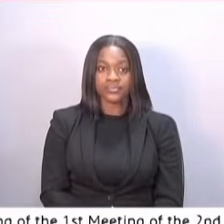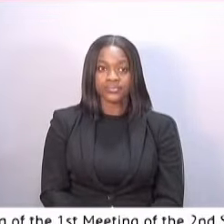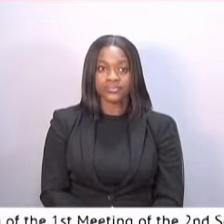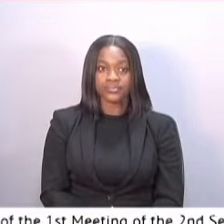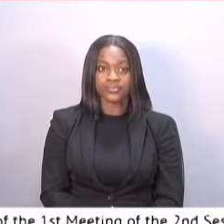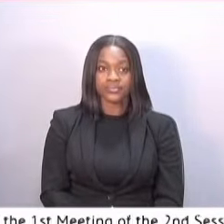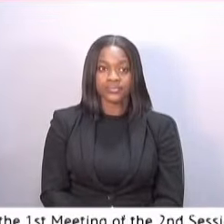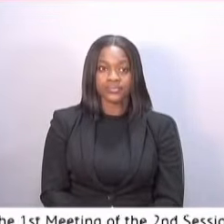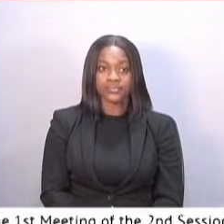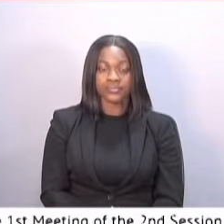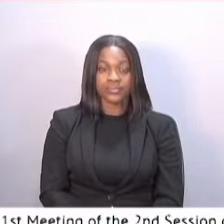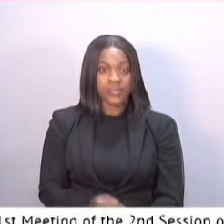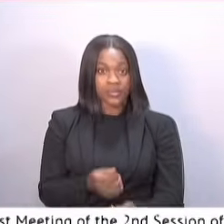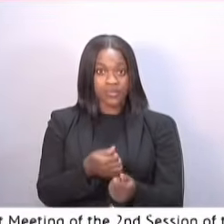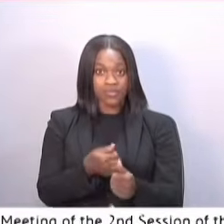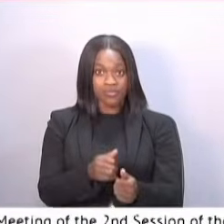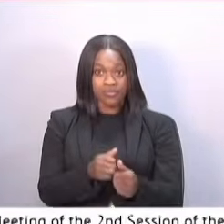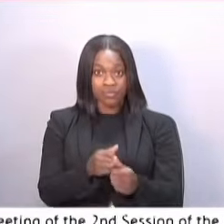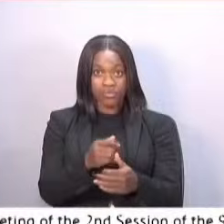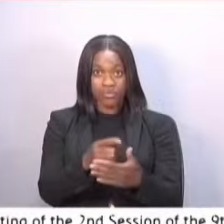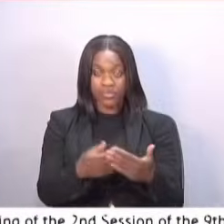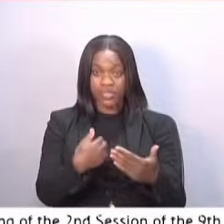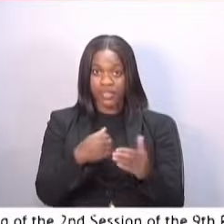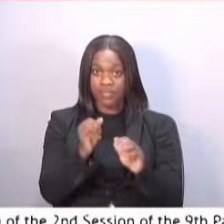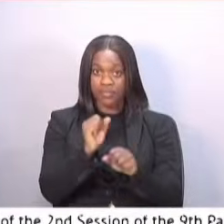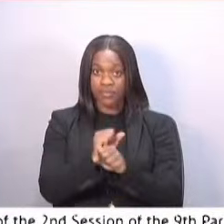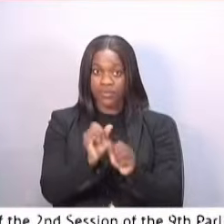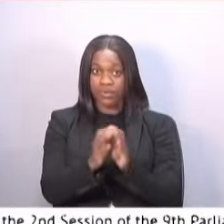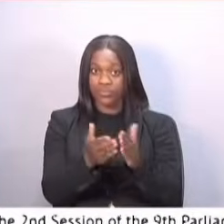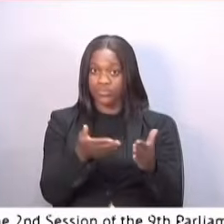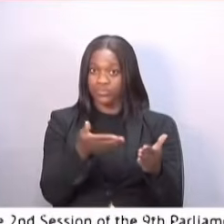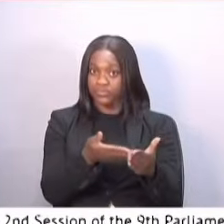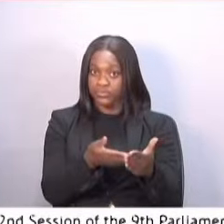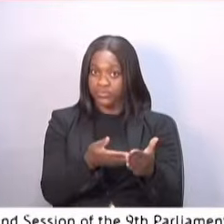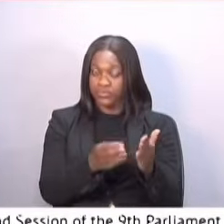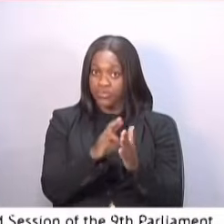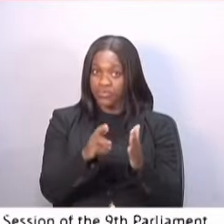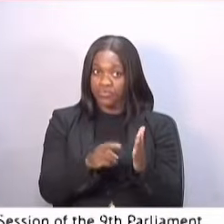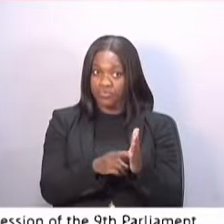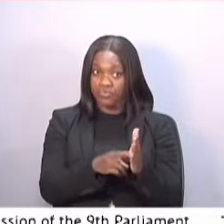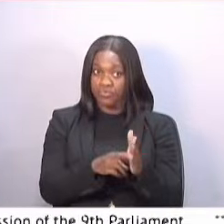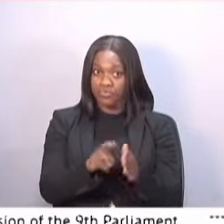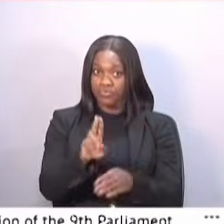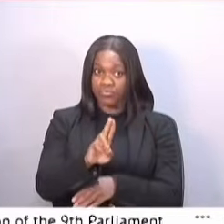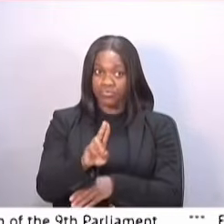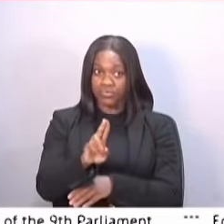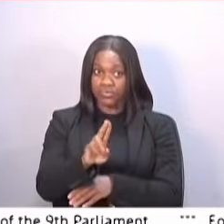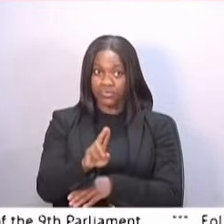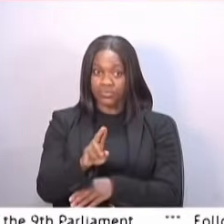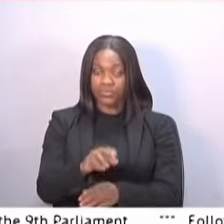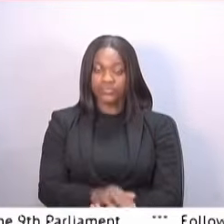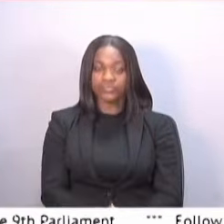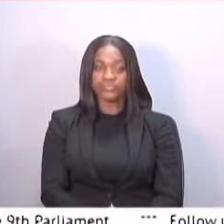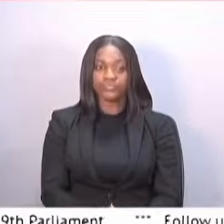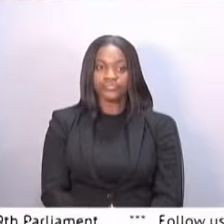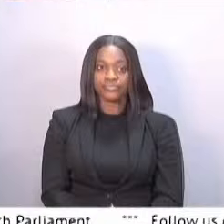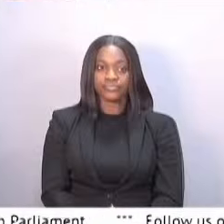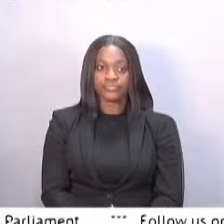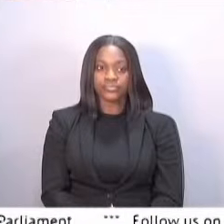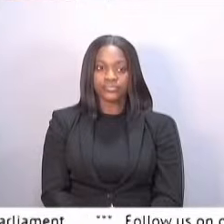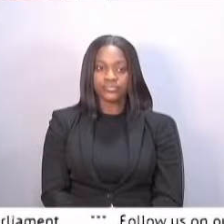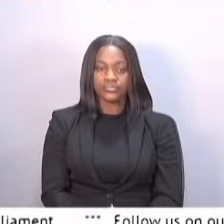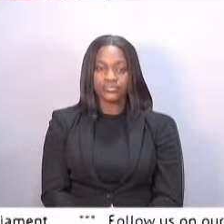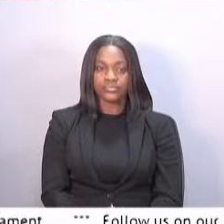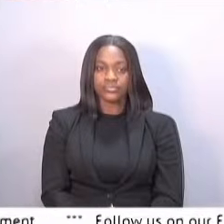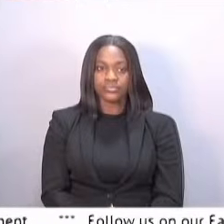Should we go by this order? And Speaker, the rules applies if you are not Speaker, here to make your statement. May I pray that